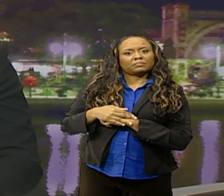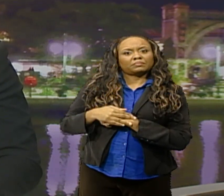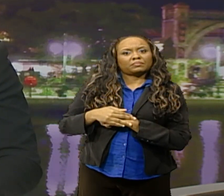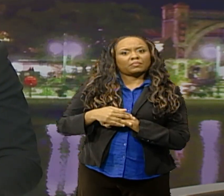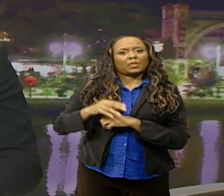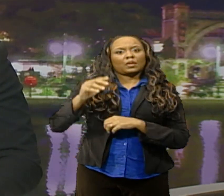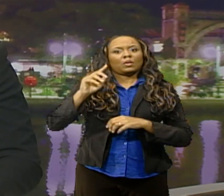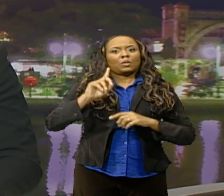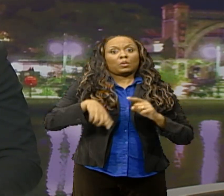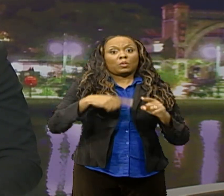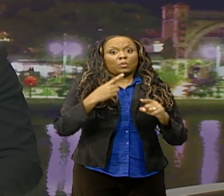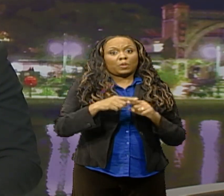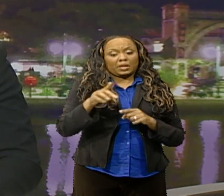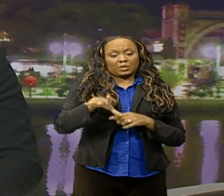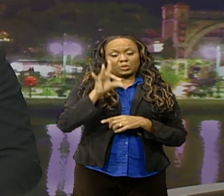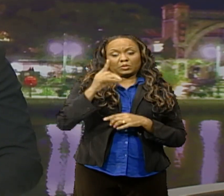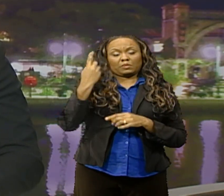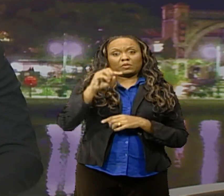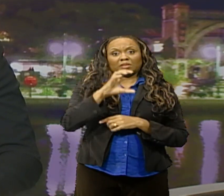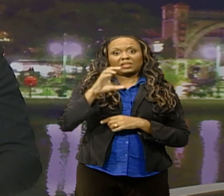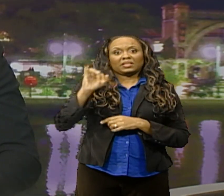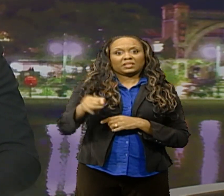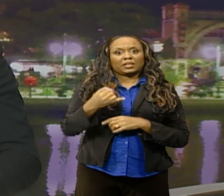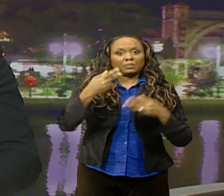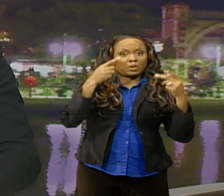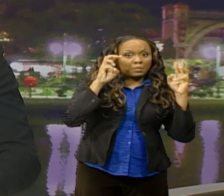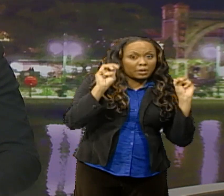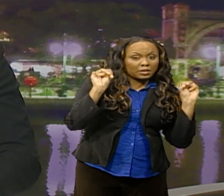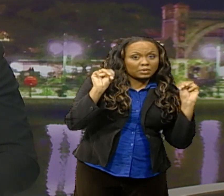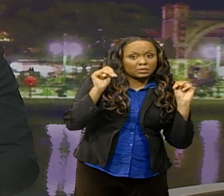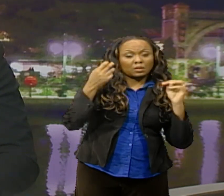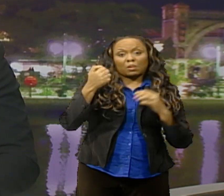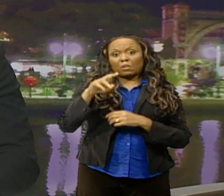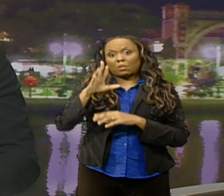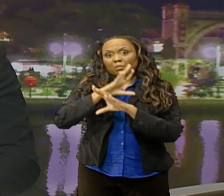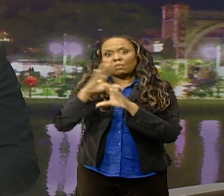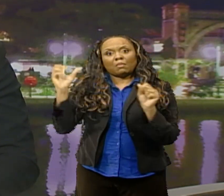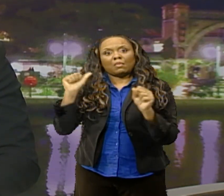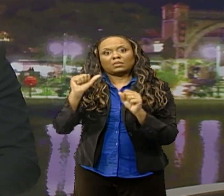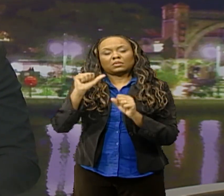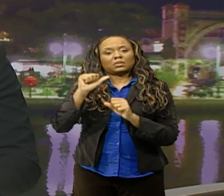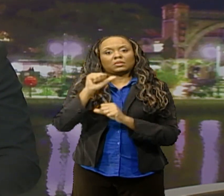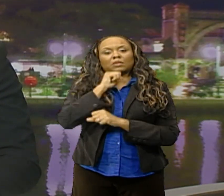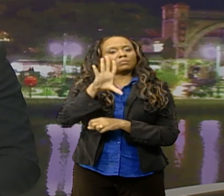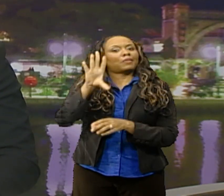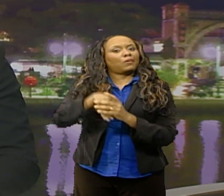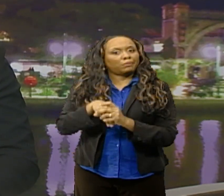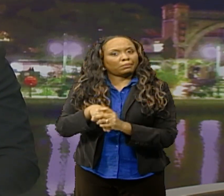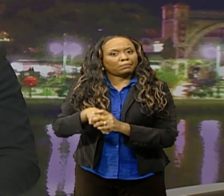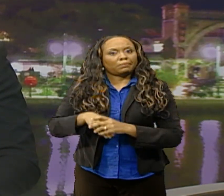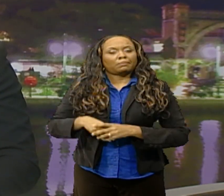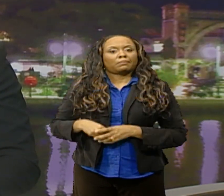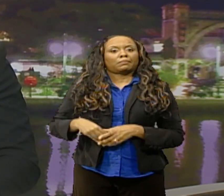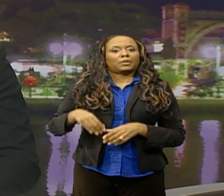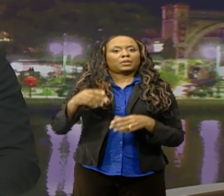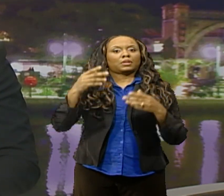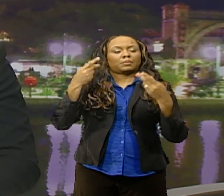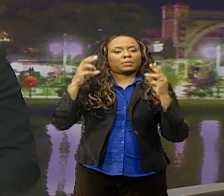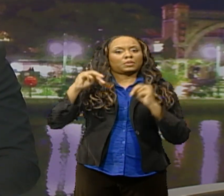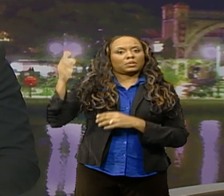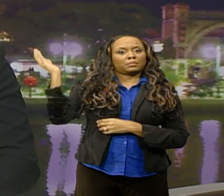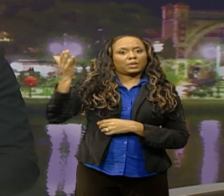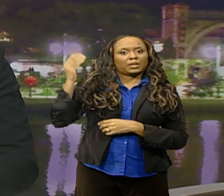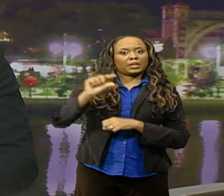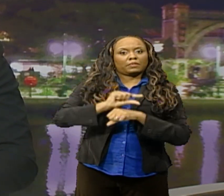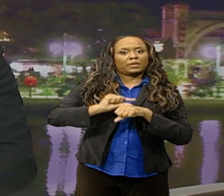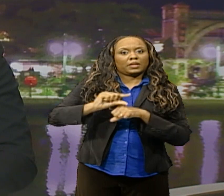she says no Prime Minister nor President has any say as it relates to the appointment of judges. Ms. Motley was speaking in Grenada at the launch